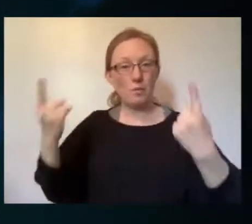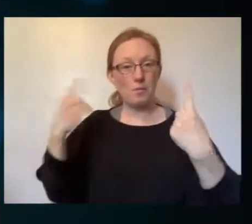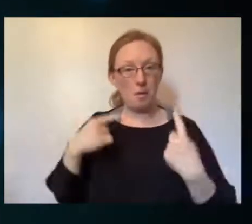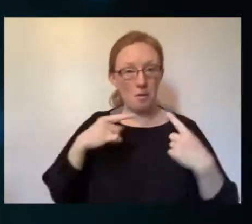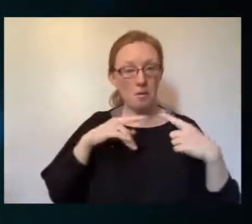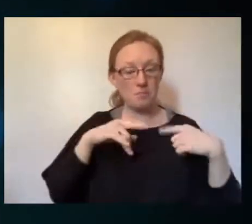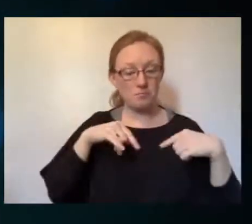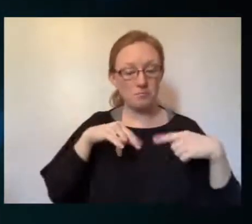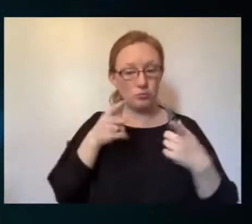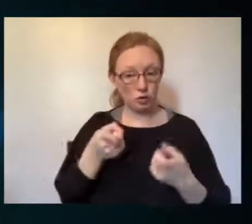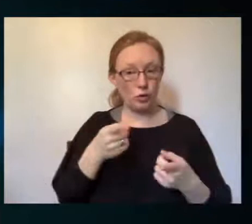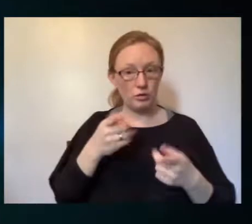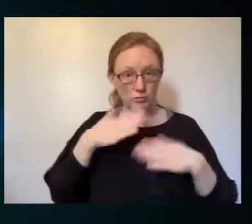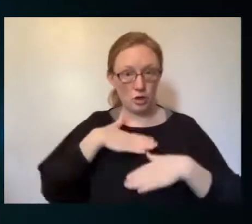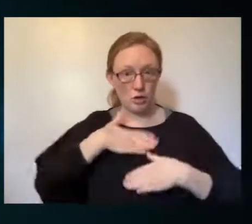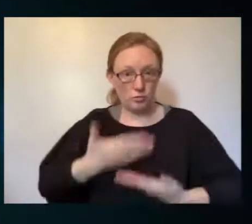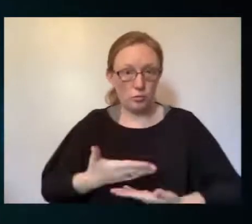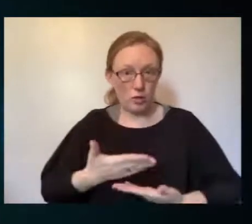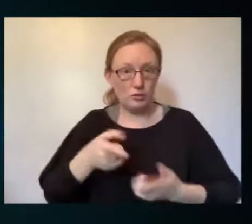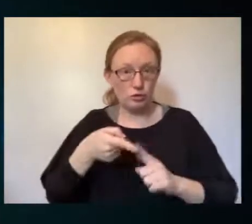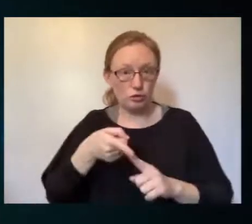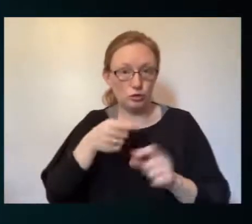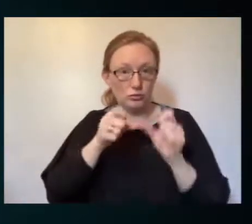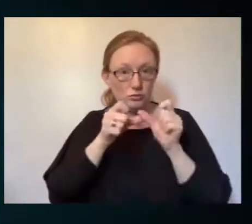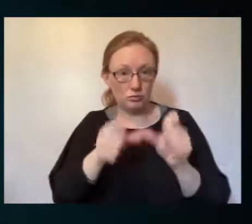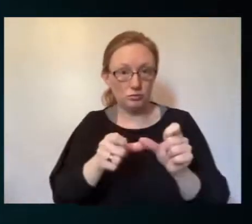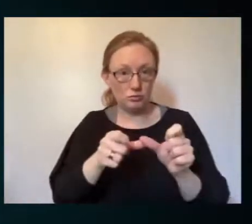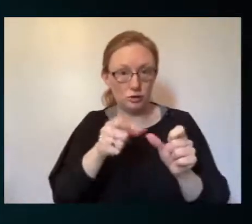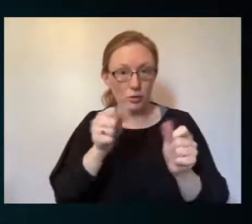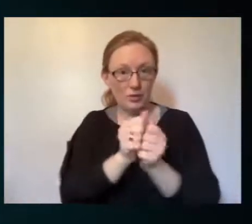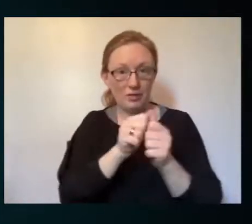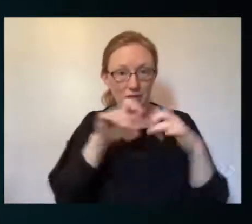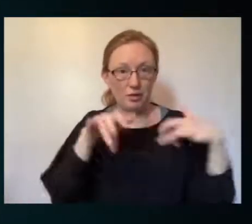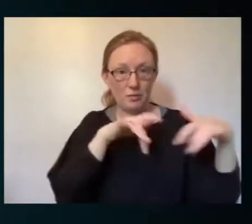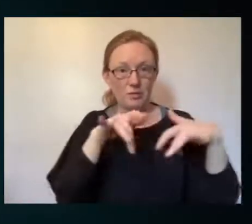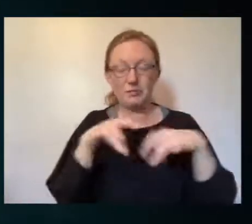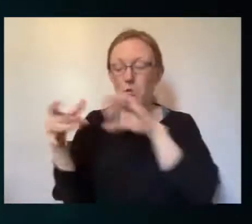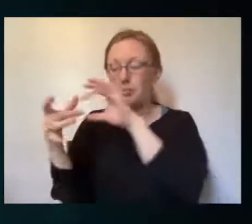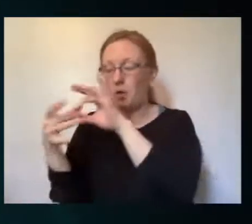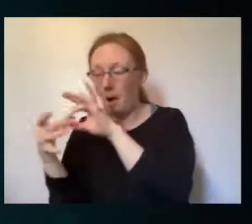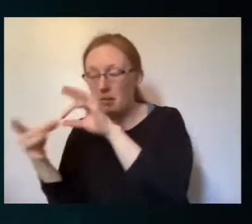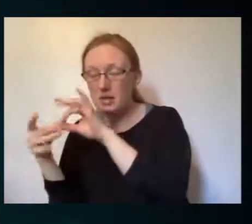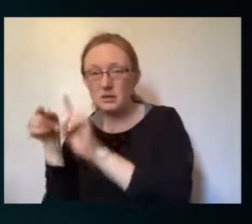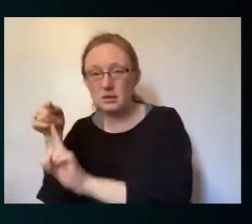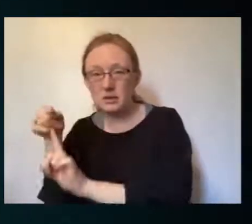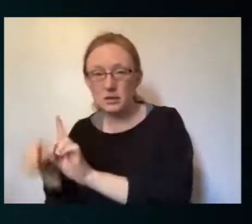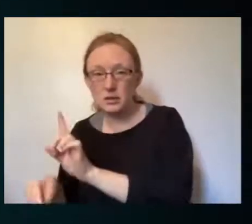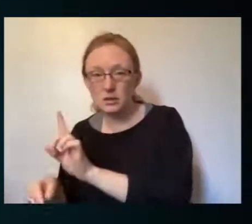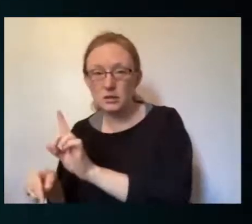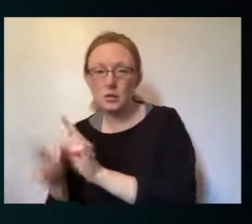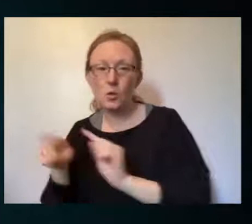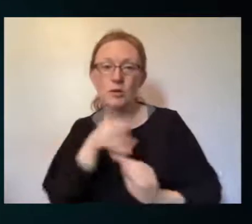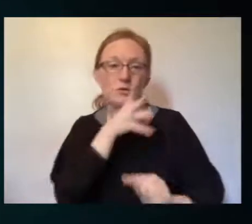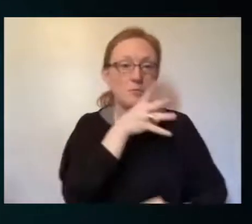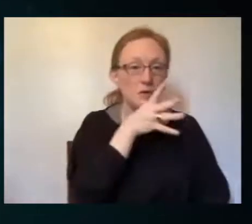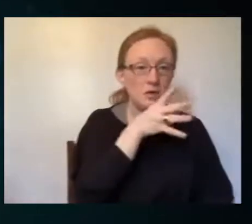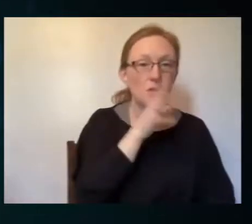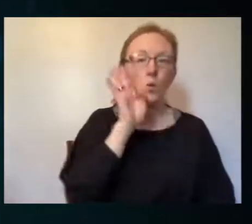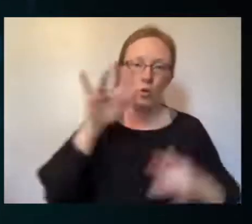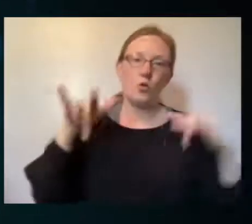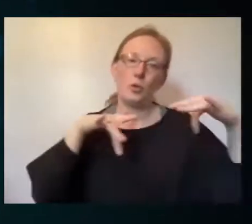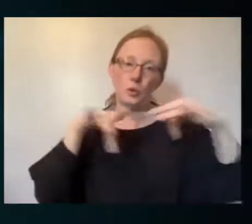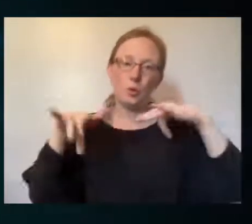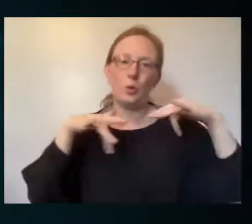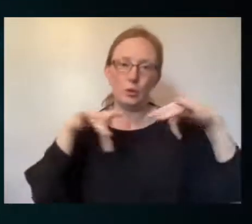this time, your consent is ongoing. Any participation in the comments, whenever you speak, will be